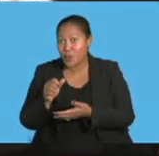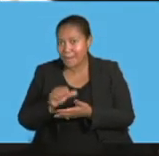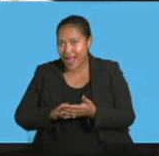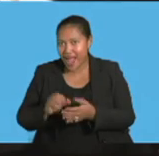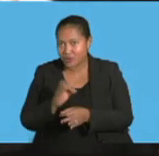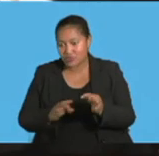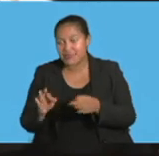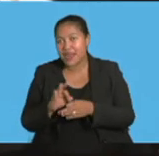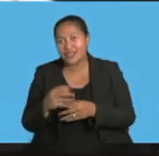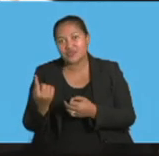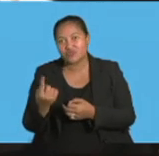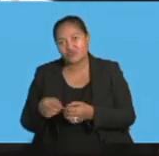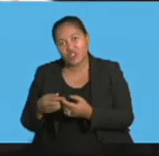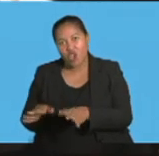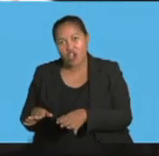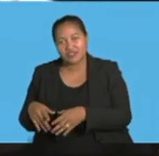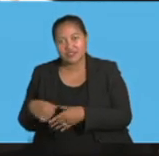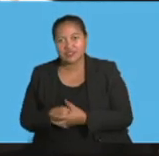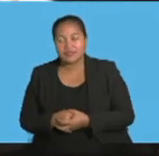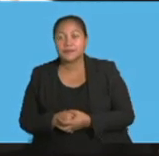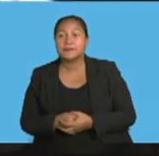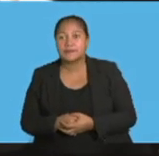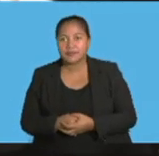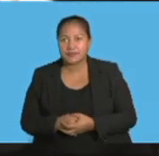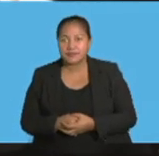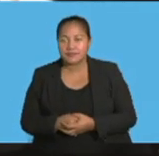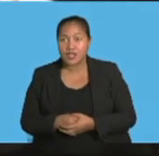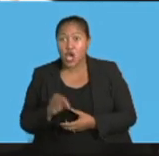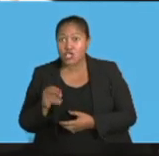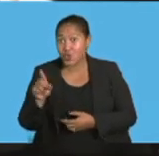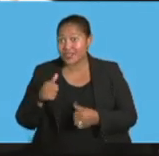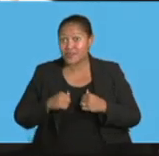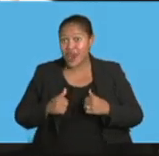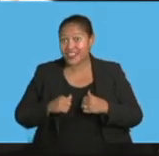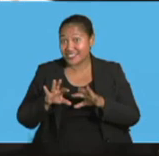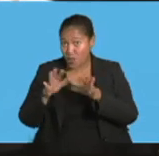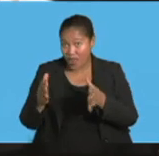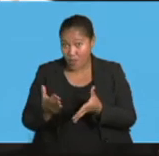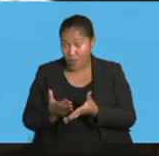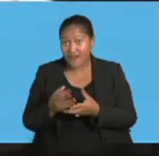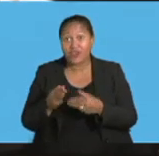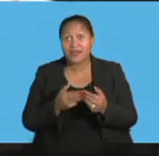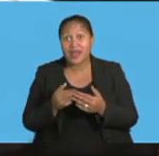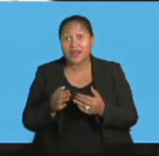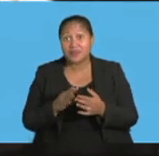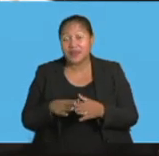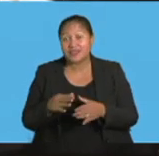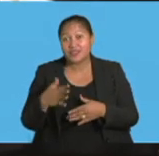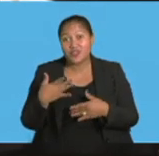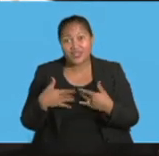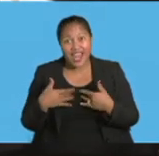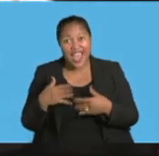animal. Honourable Speaker, this is a practice worldwide for the management of specific livestock